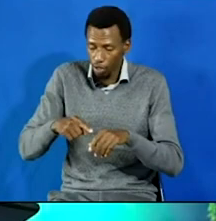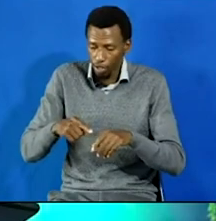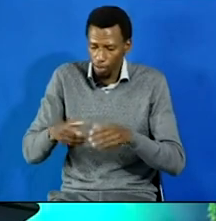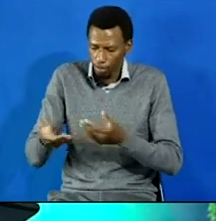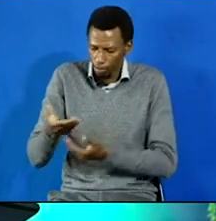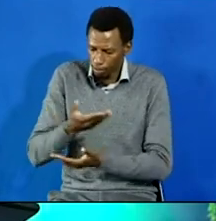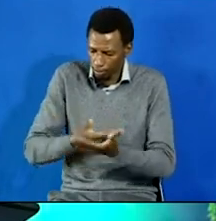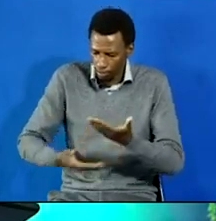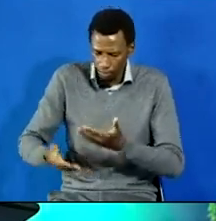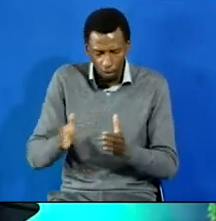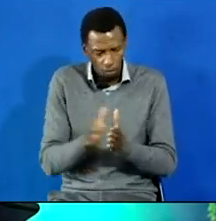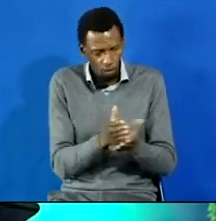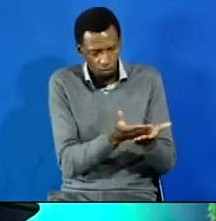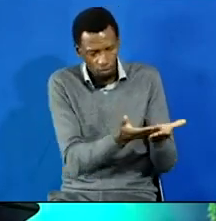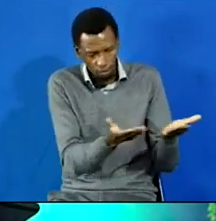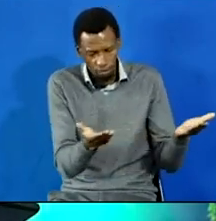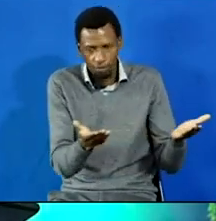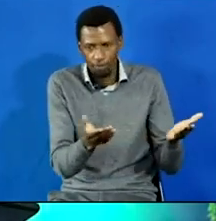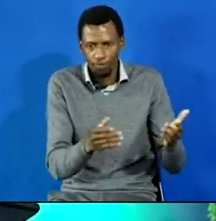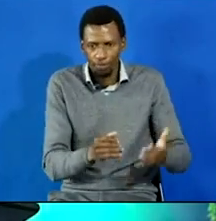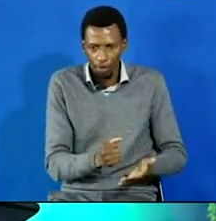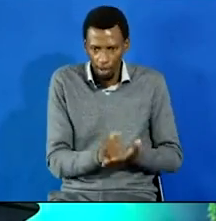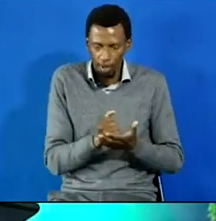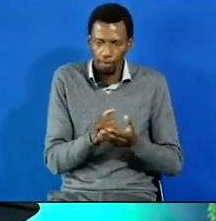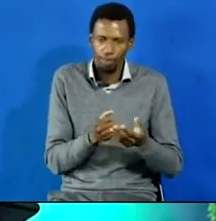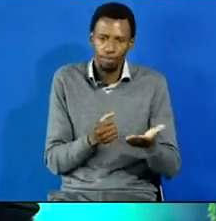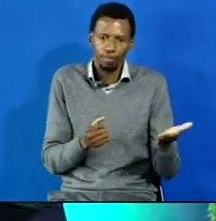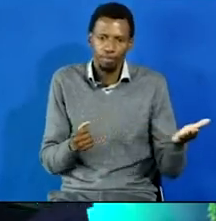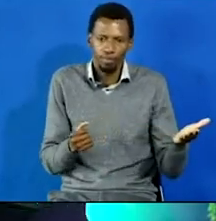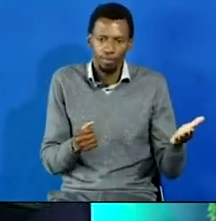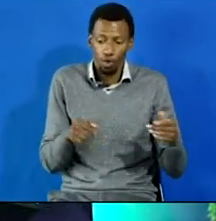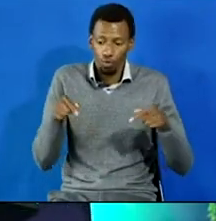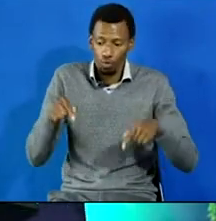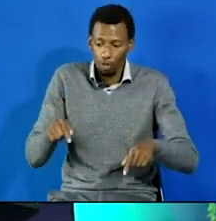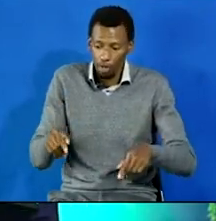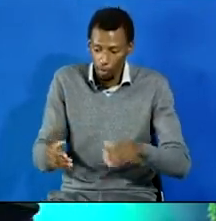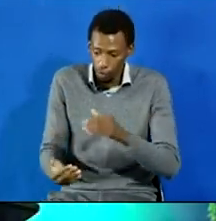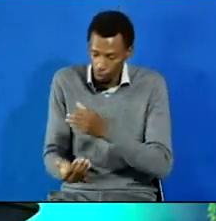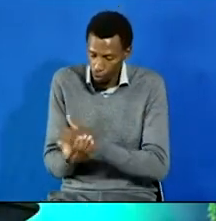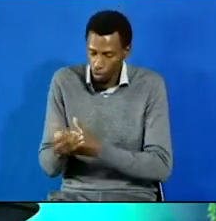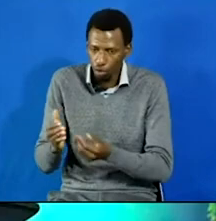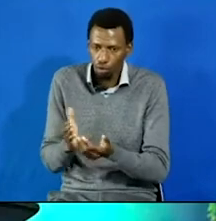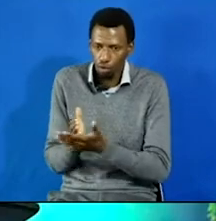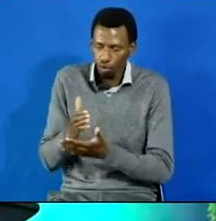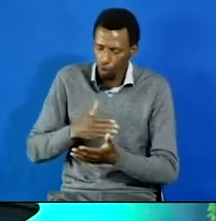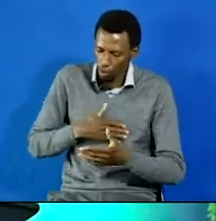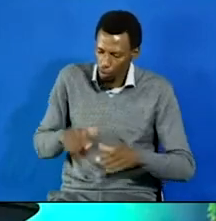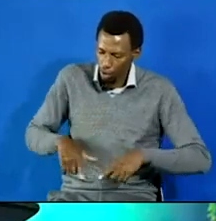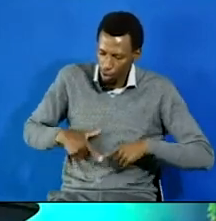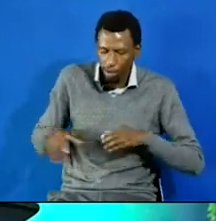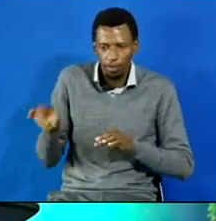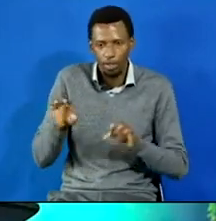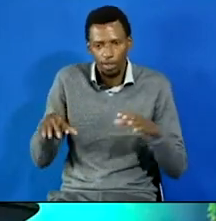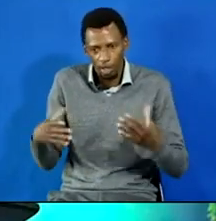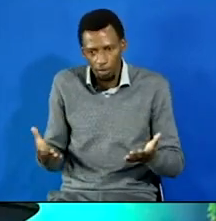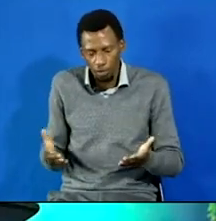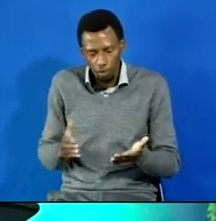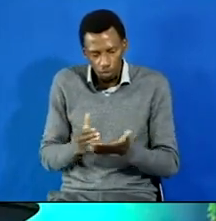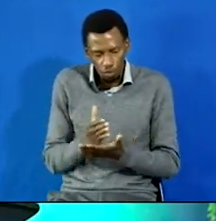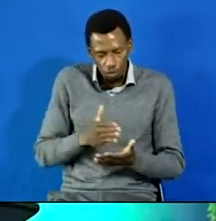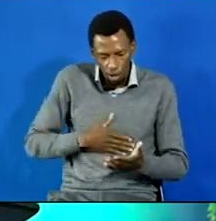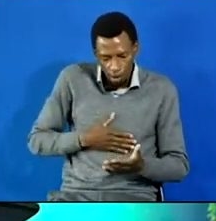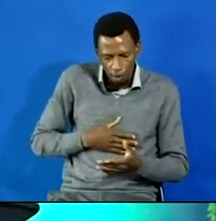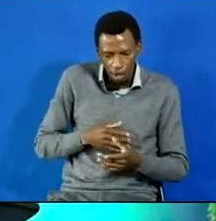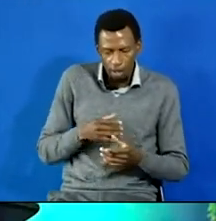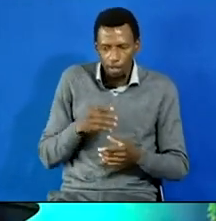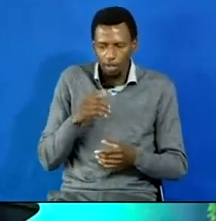help them so that this warning, as we are giving them through our lifestyles, through our speeches, they will surely say